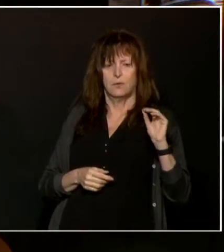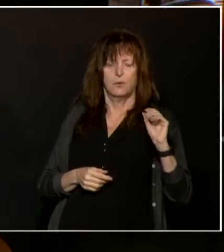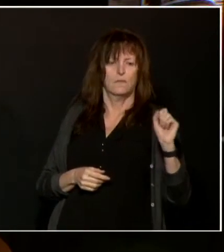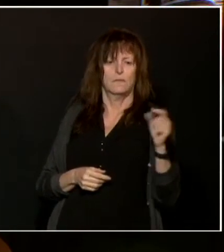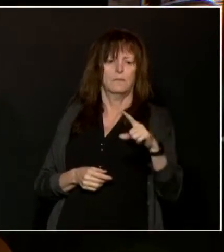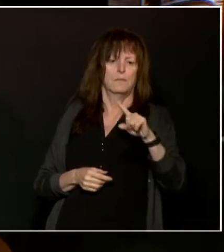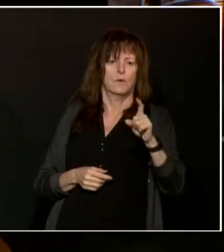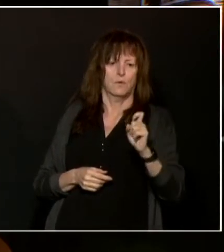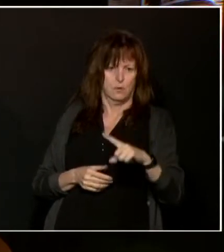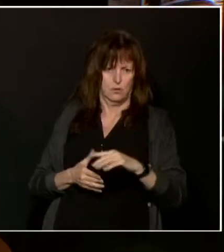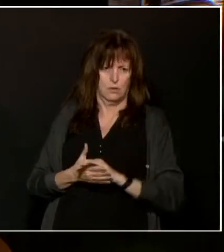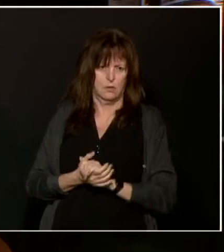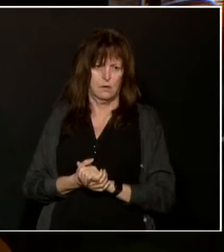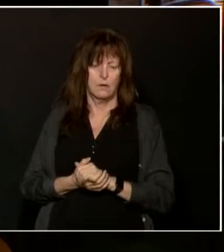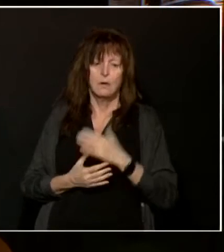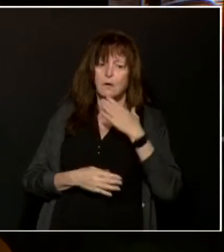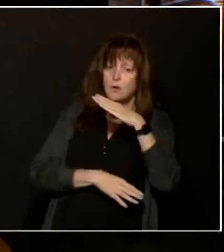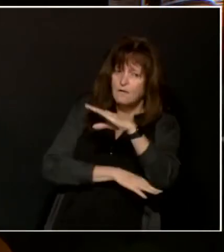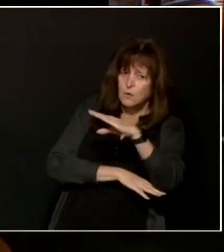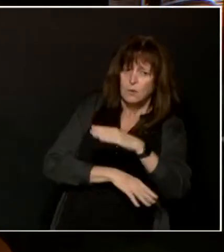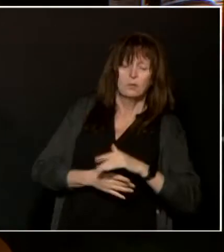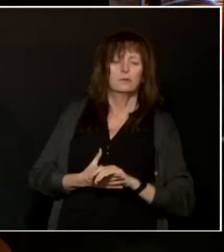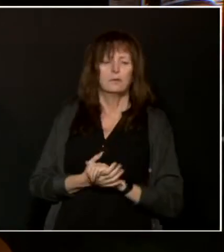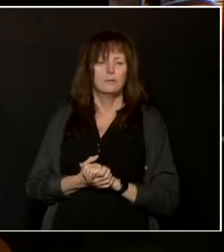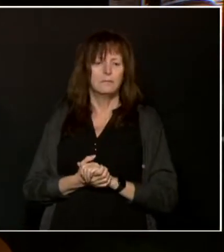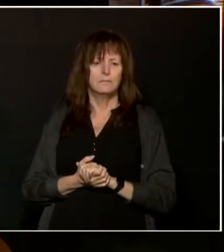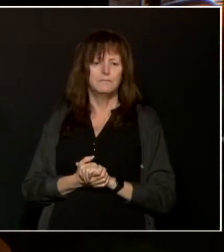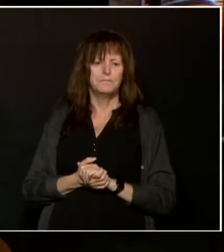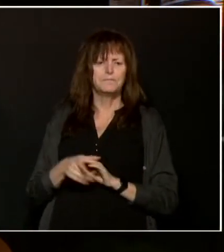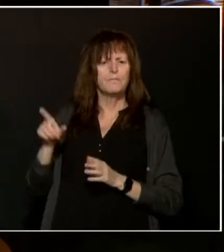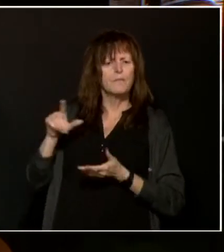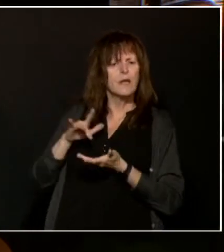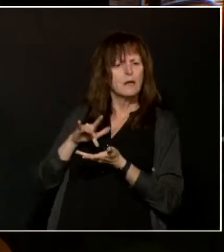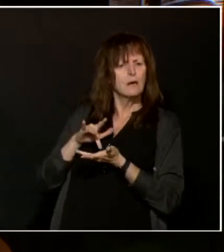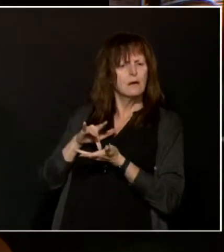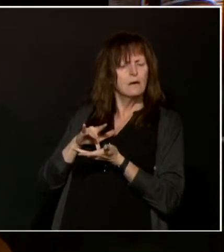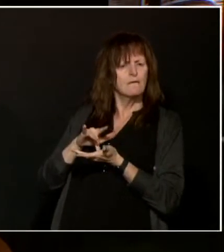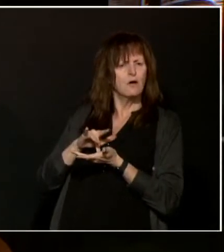afternoon. I've learned of a pharmacy in East Toronto that